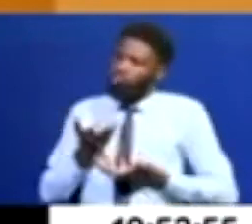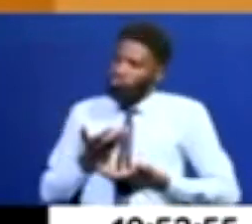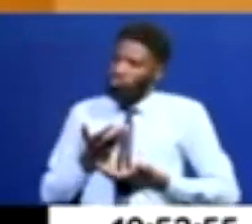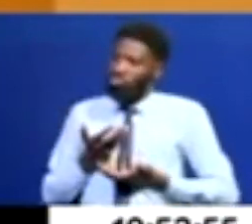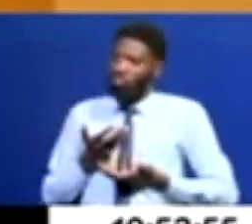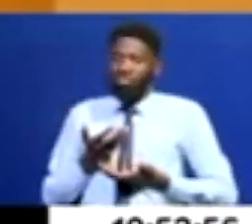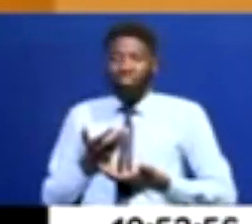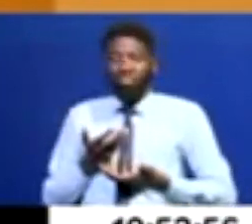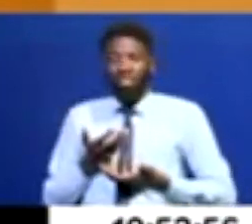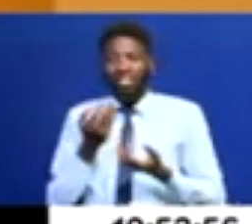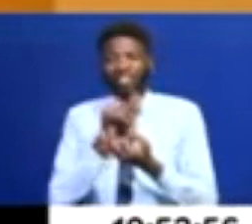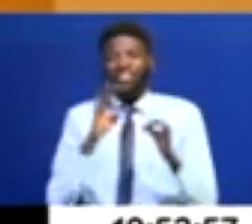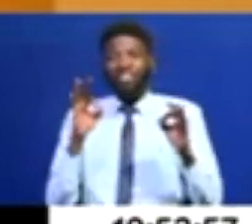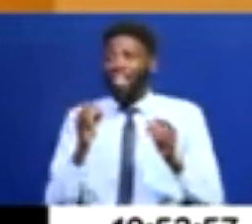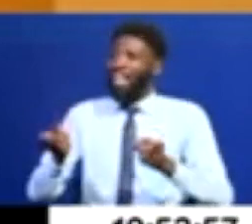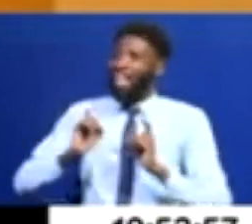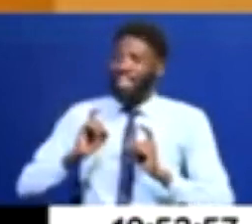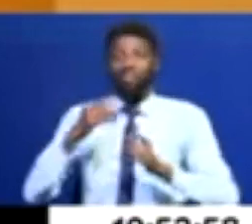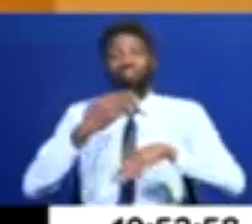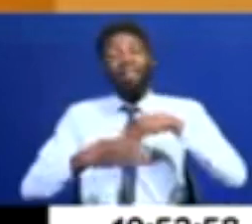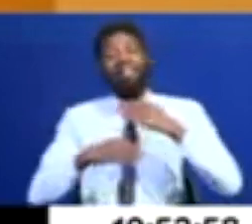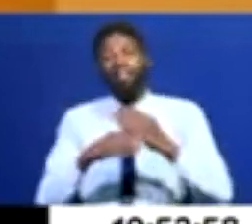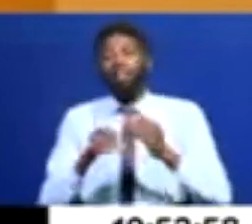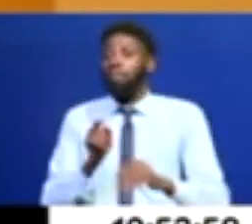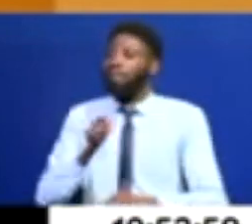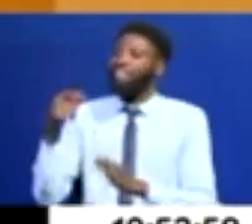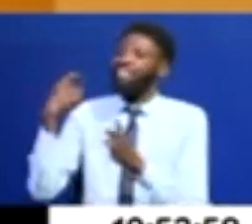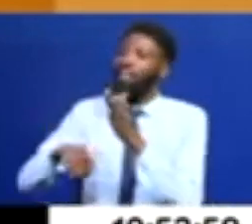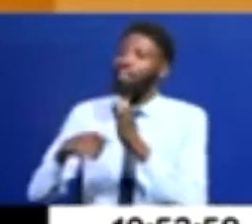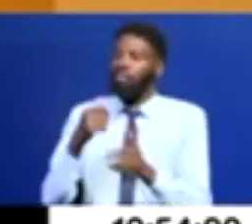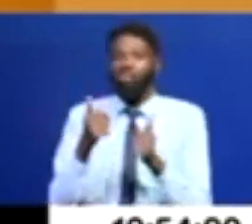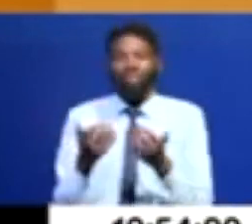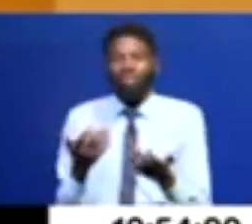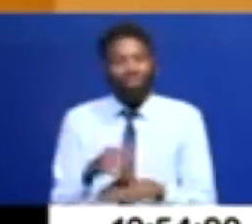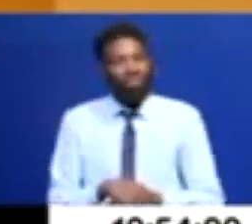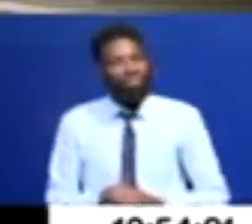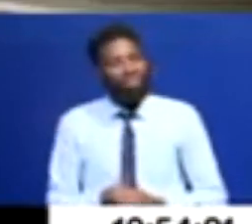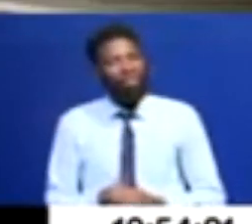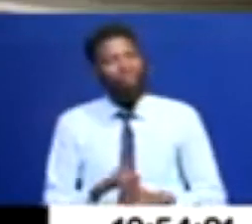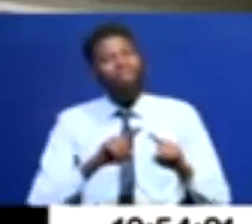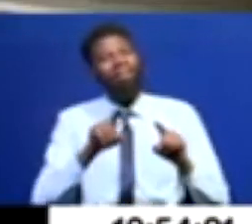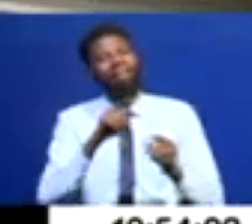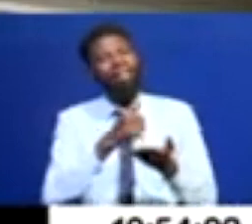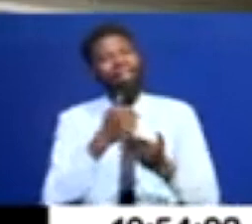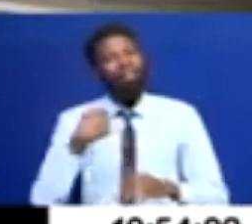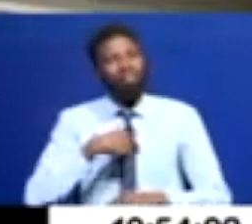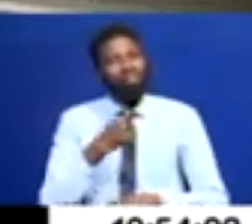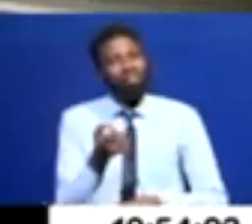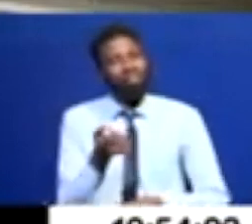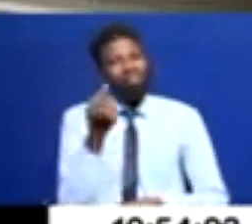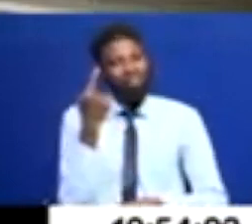received the property as a mm-hmm. gift ends up paying taxes that mm-hmm. Ordinarily, I mean, help us understand here. Yeah, for yes. example,